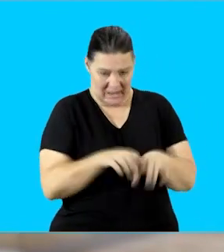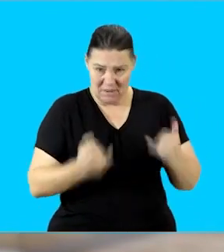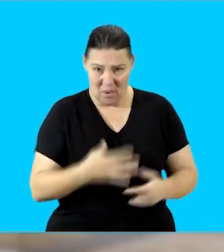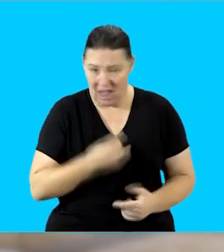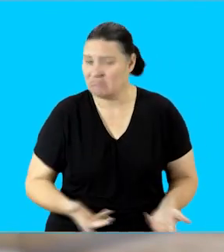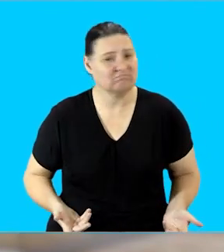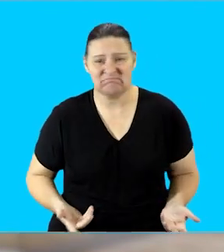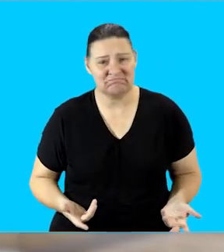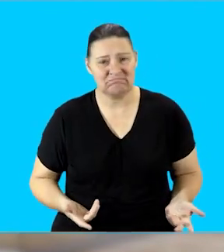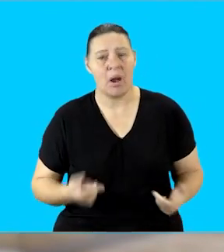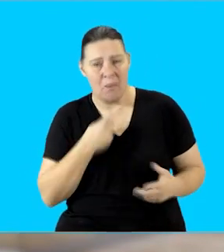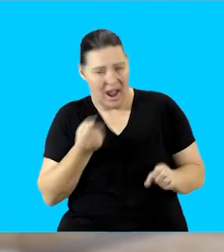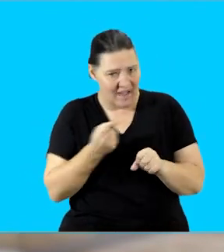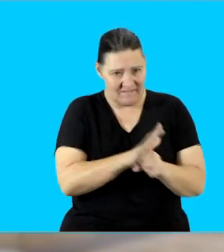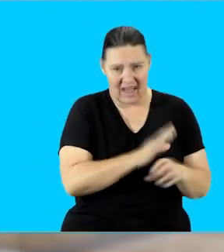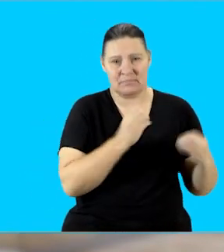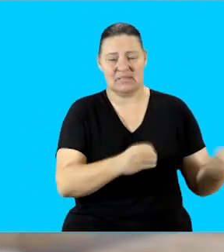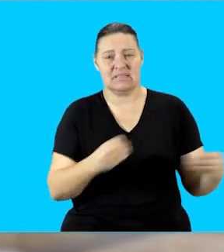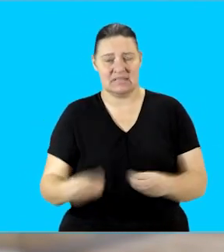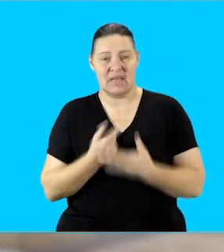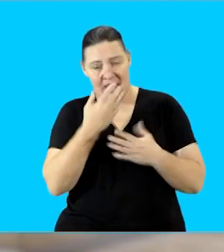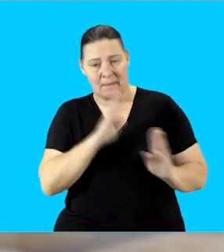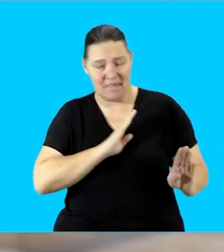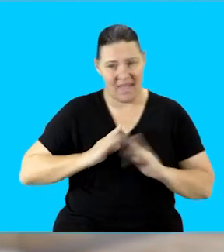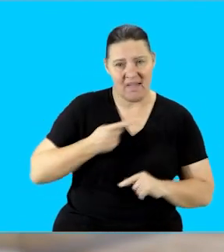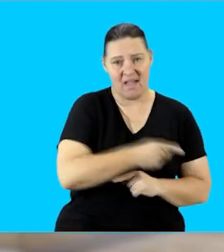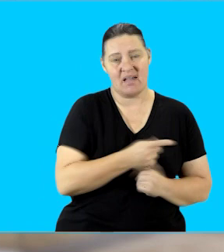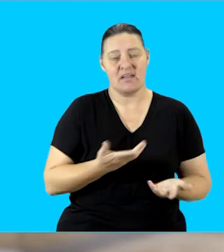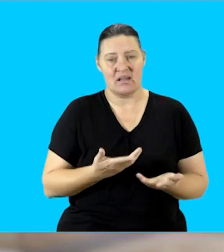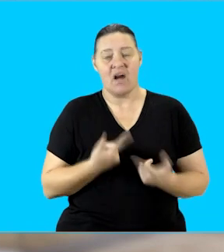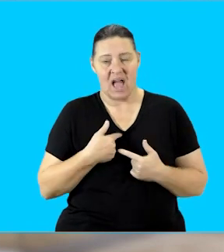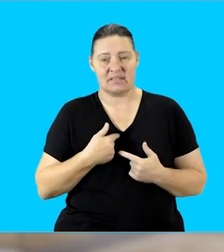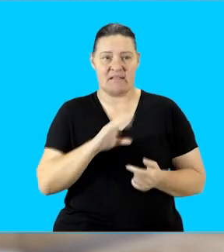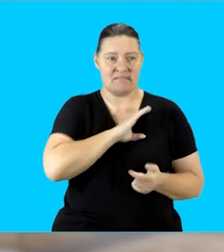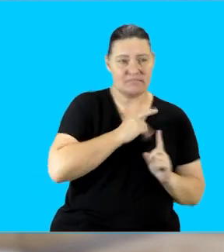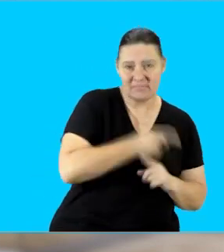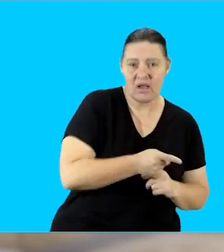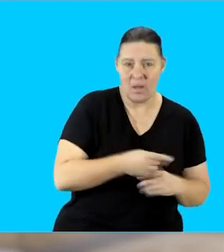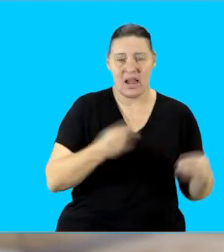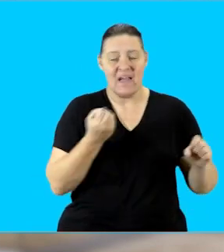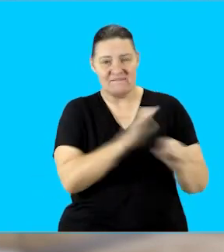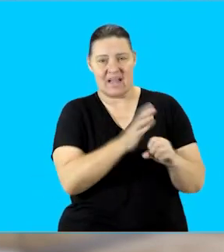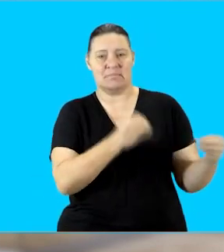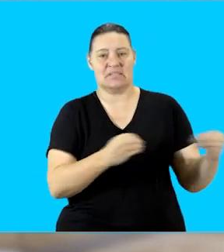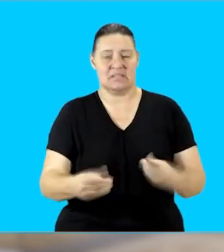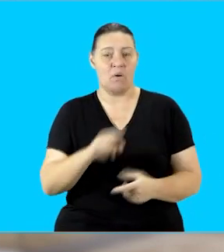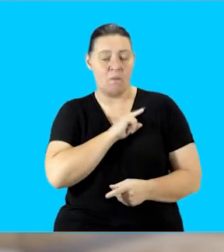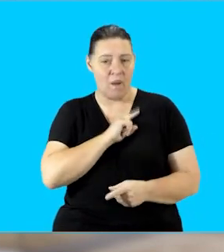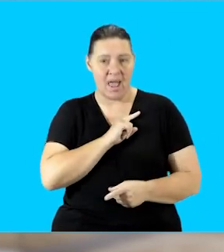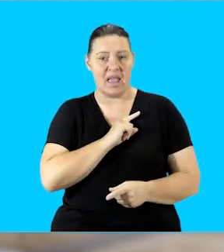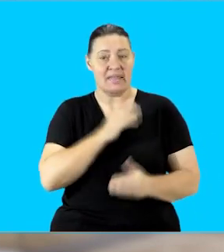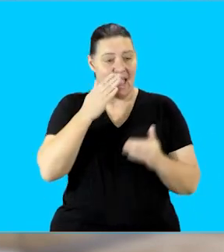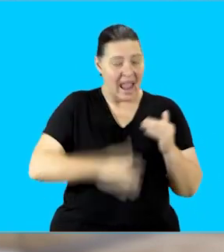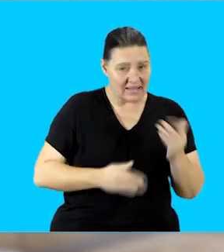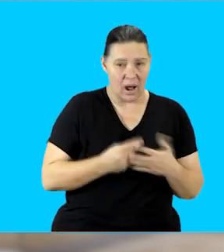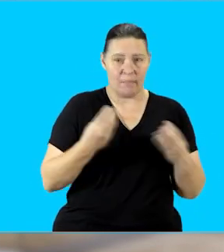and it affects business. That behavior of yours, that behavior of ours as consumers, it affects businesses because now they end up having more products which